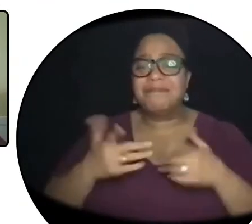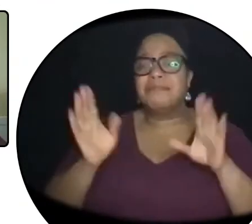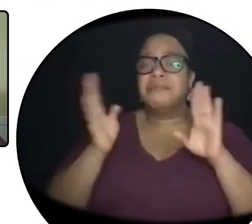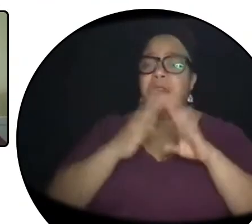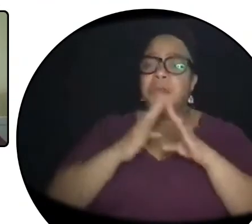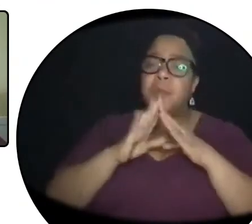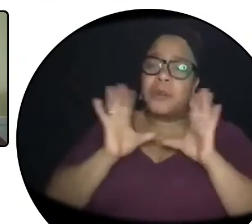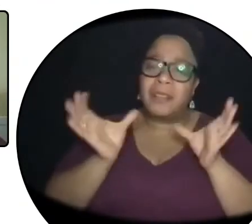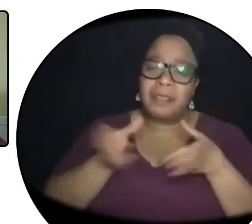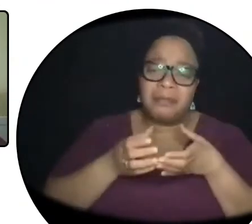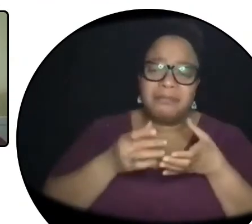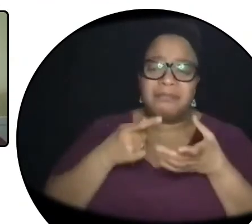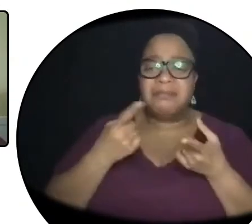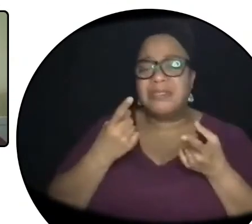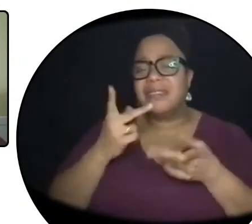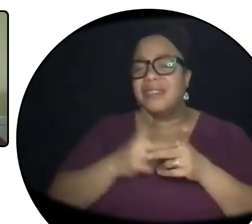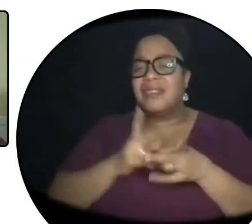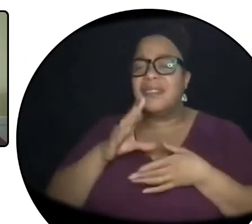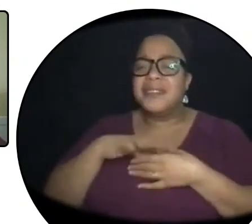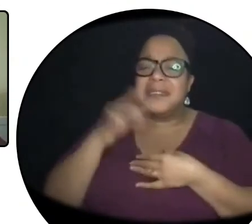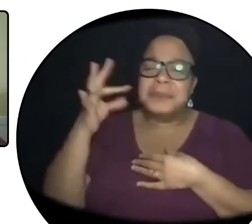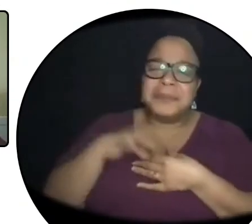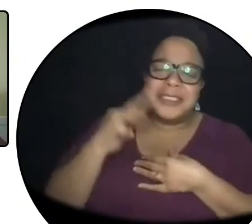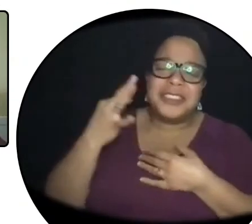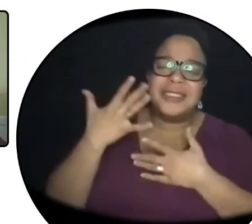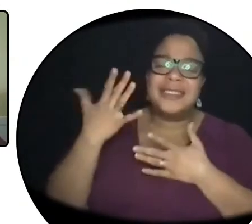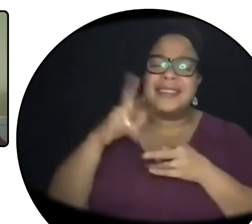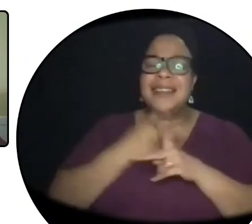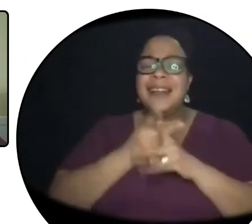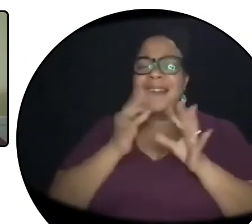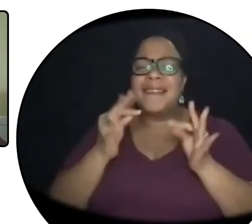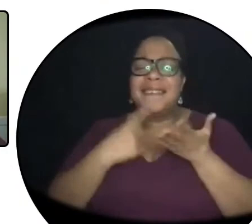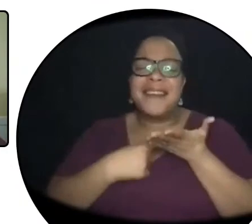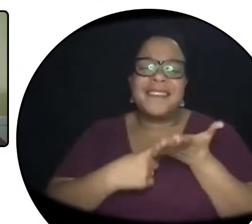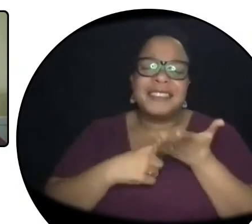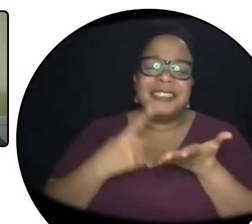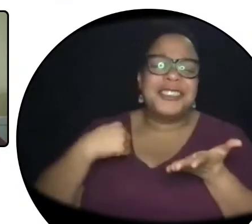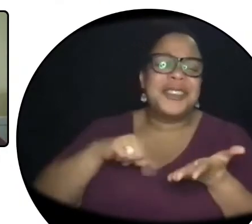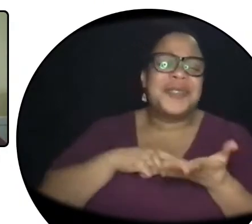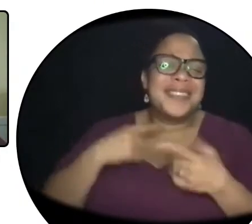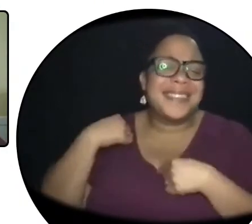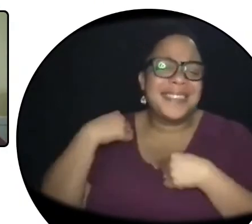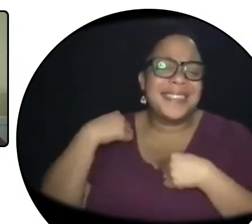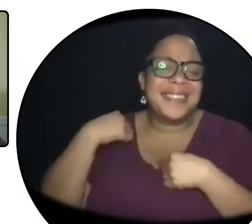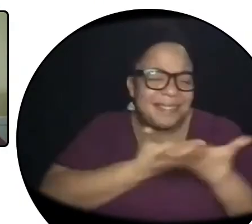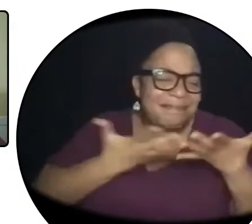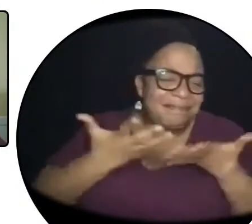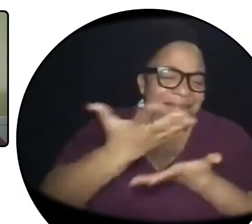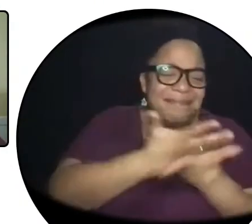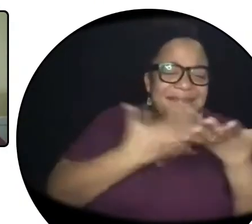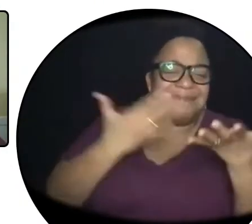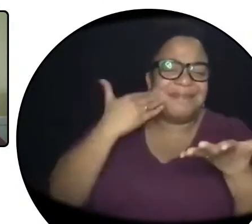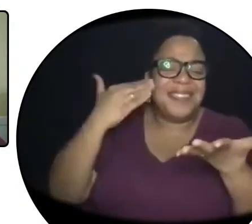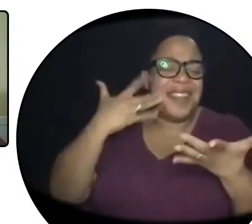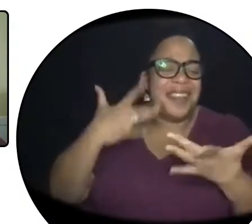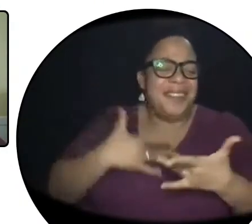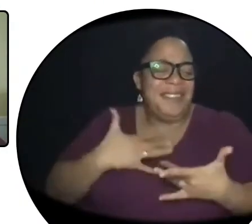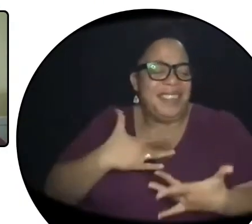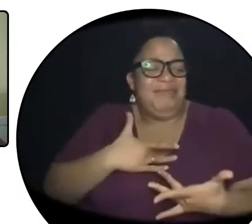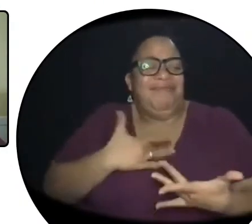colleague. Her name is Gaia Giuliani, Il colore della nazione, or I'm sure she's online, Ijaba